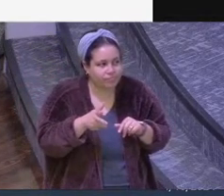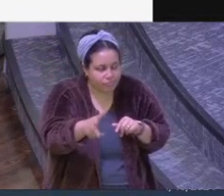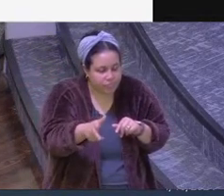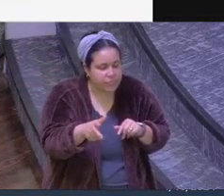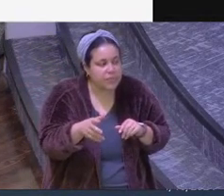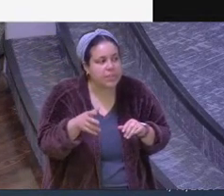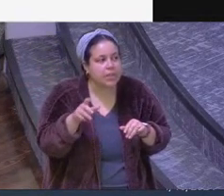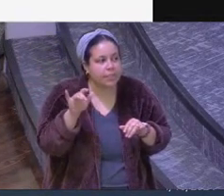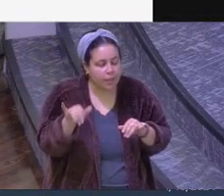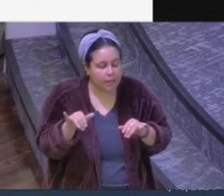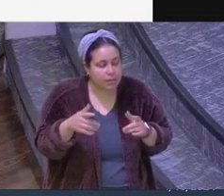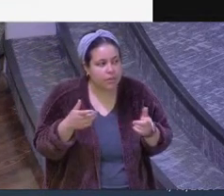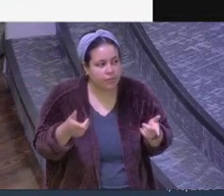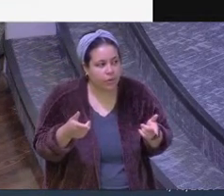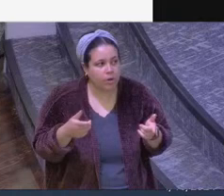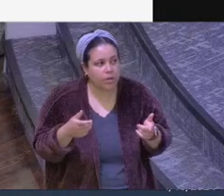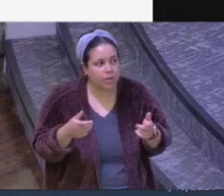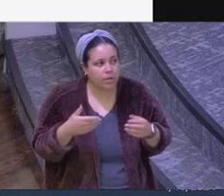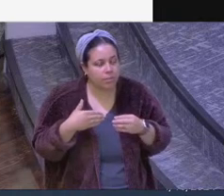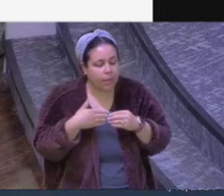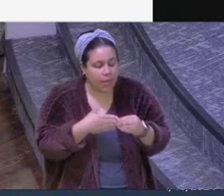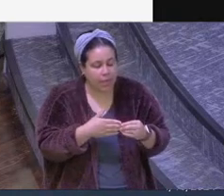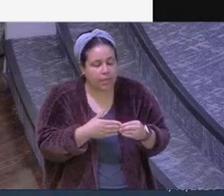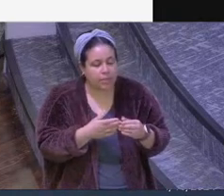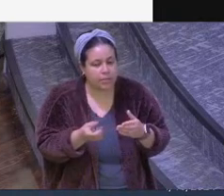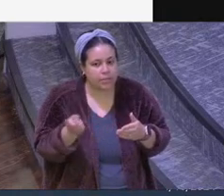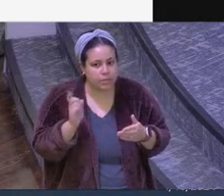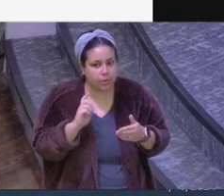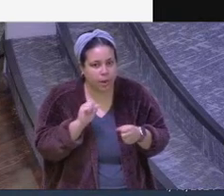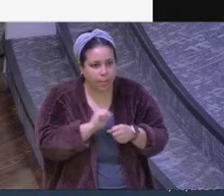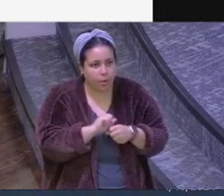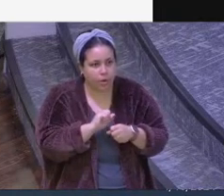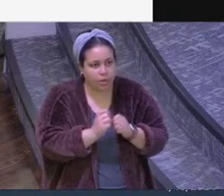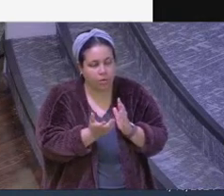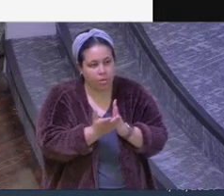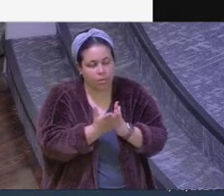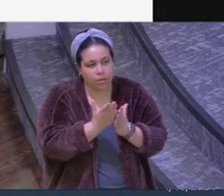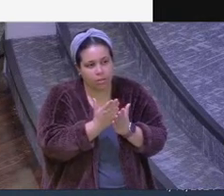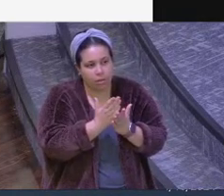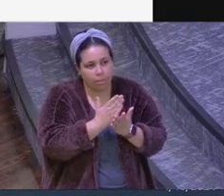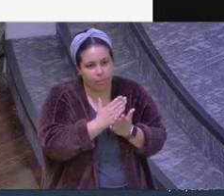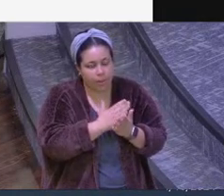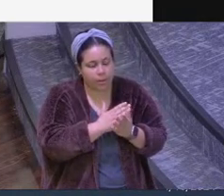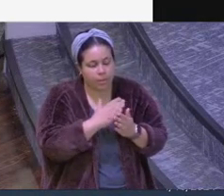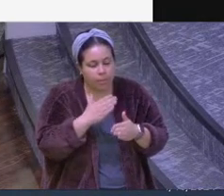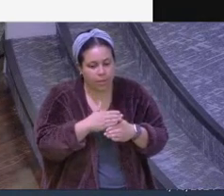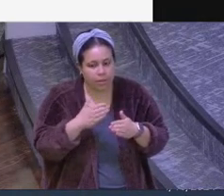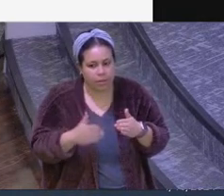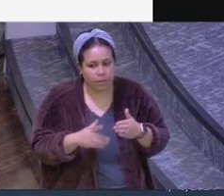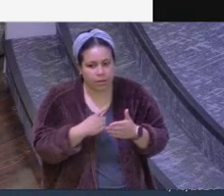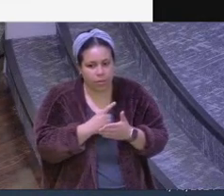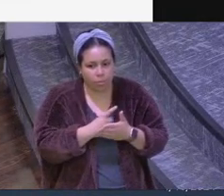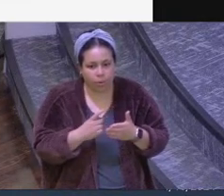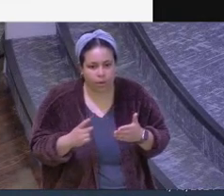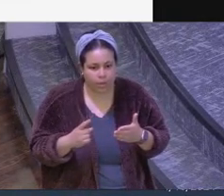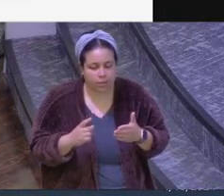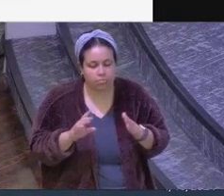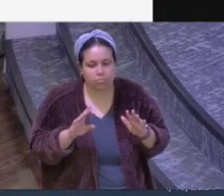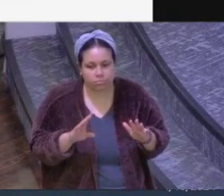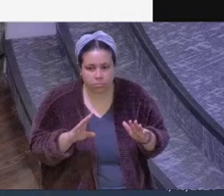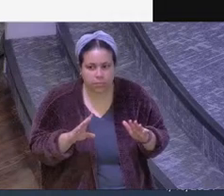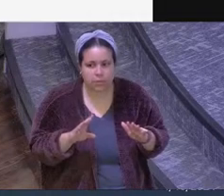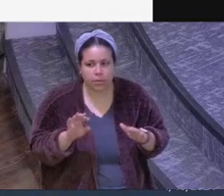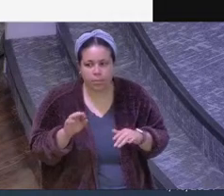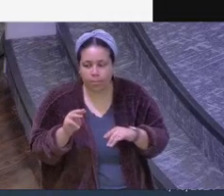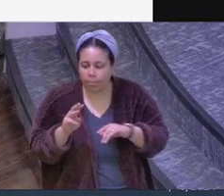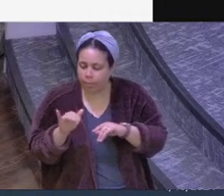still, my guidance I got last week is they're still working on allotment sheet. So we're hopeful by the end of this week. There's no guarantee. By May 9th, we will have